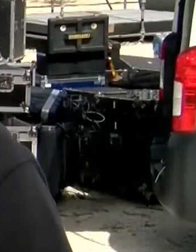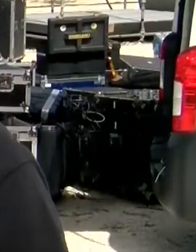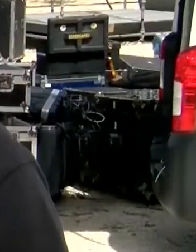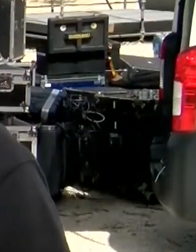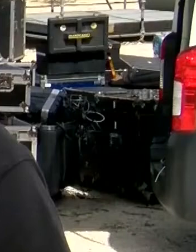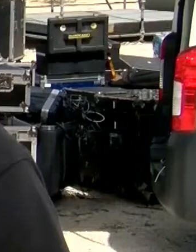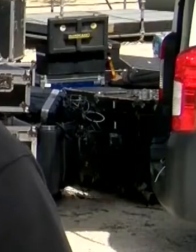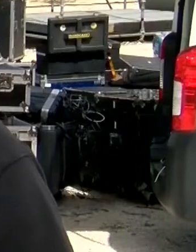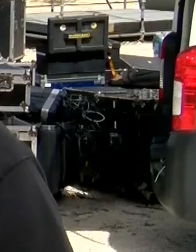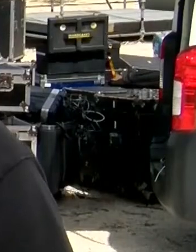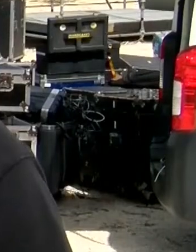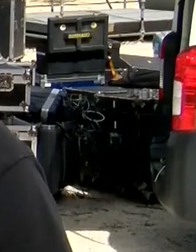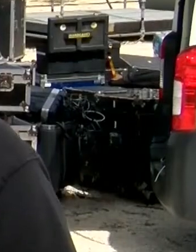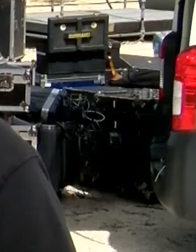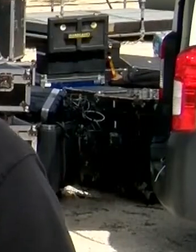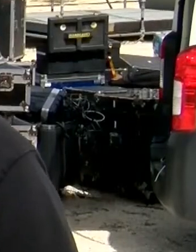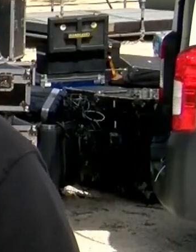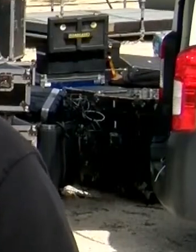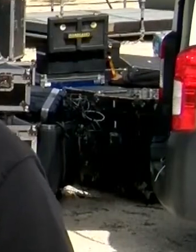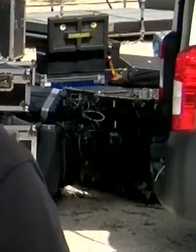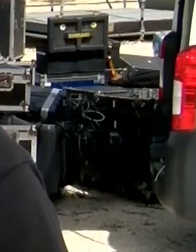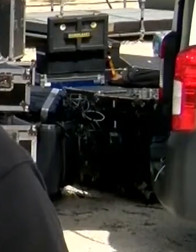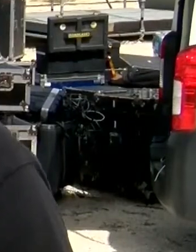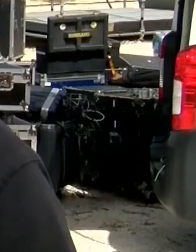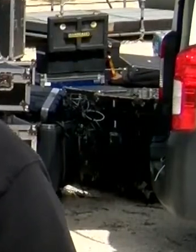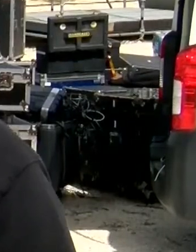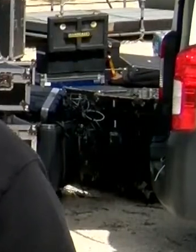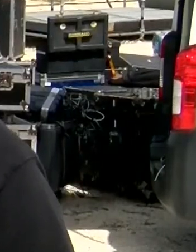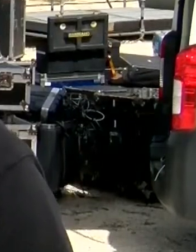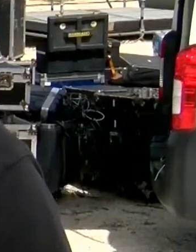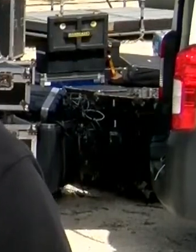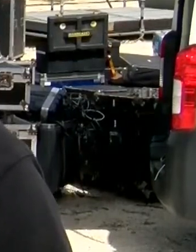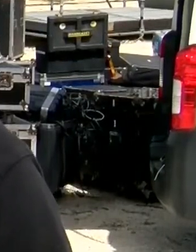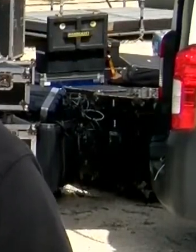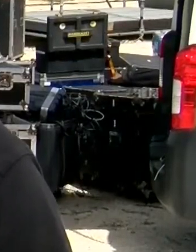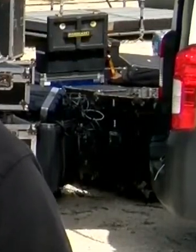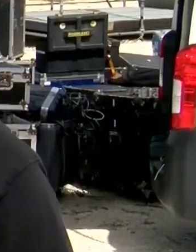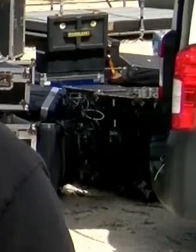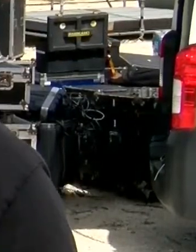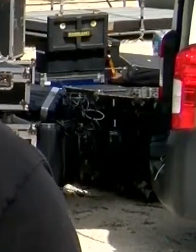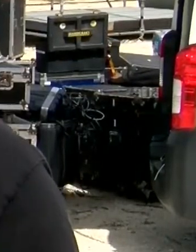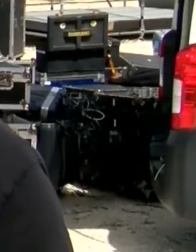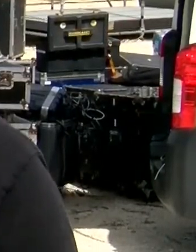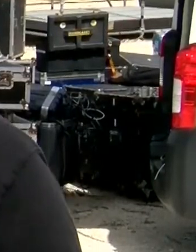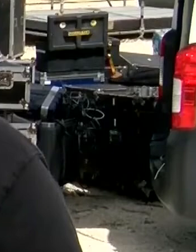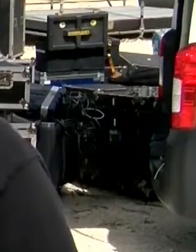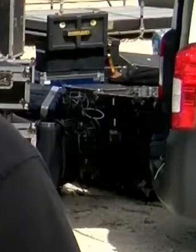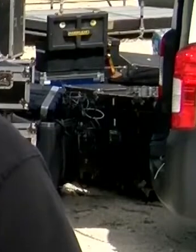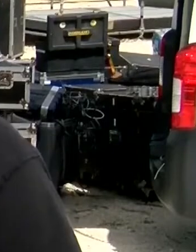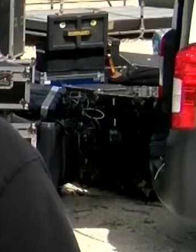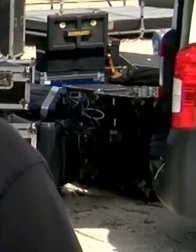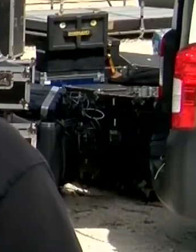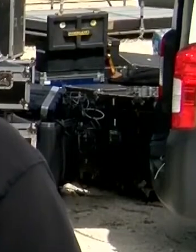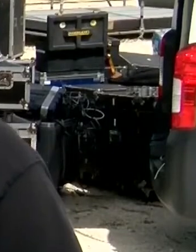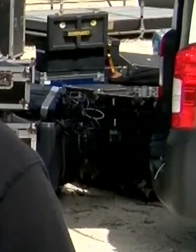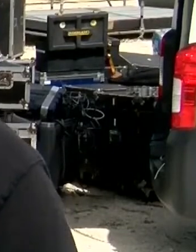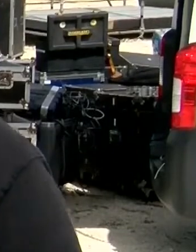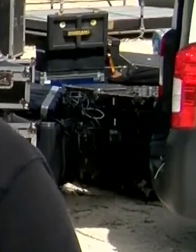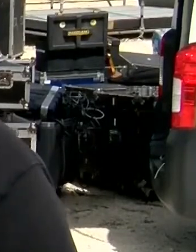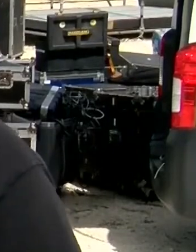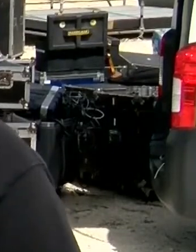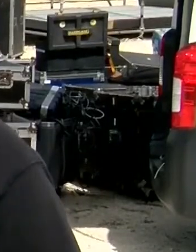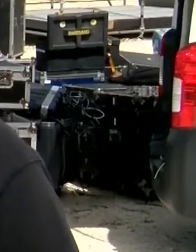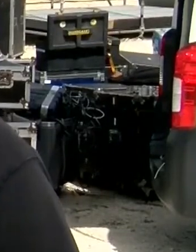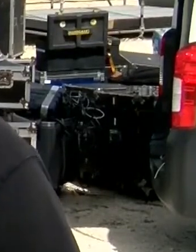lot of trees. So it took some time to make the area ready. Even if you right now go on Google Maps or any of those